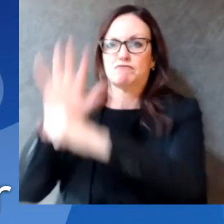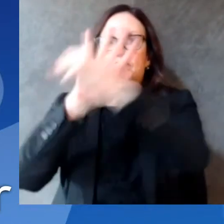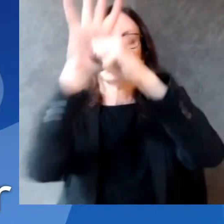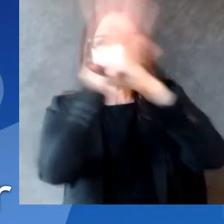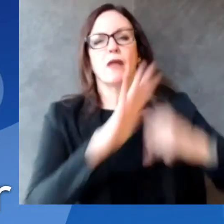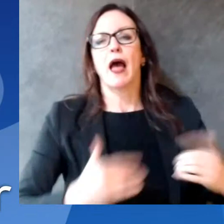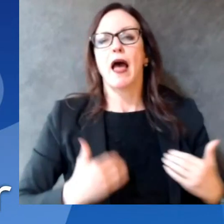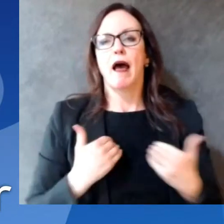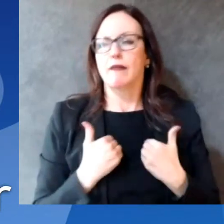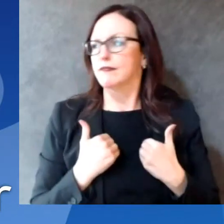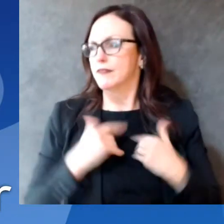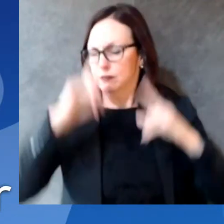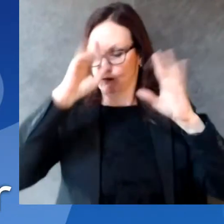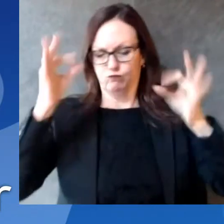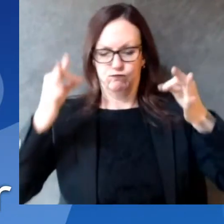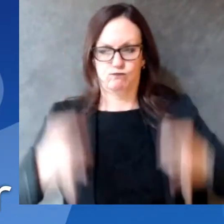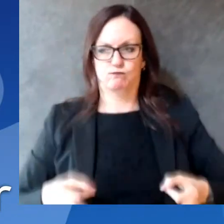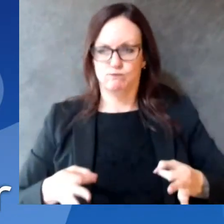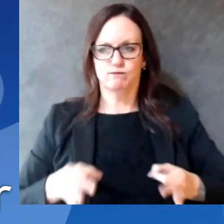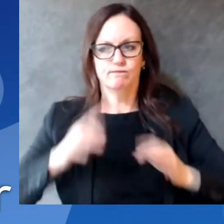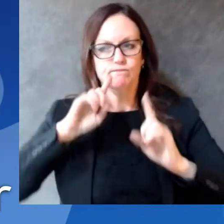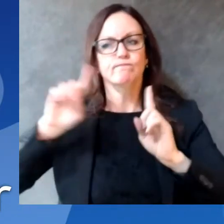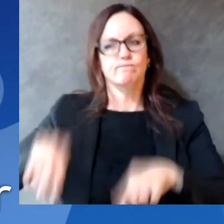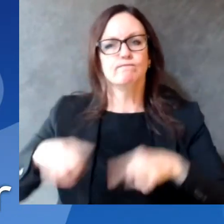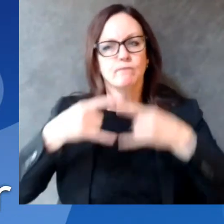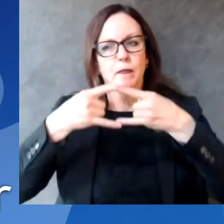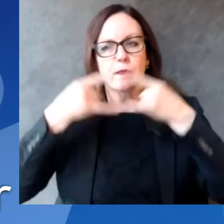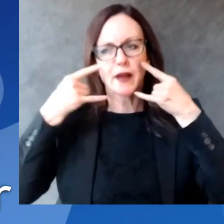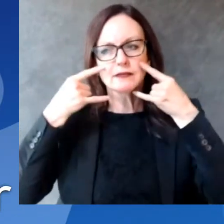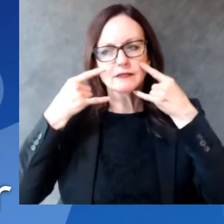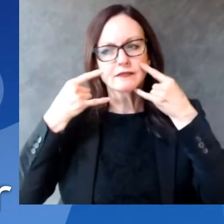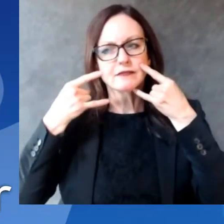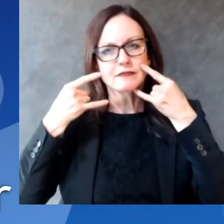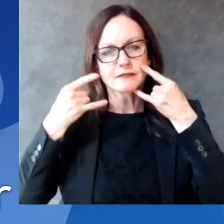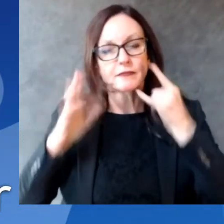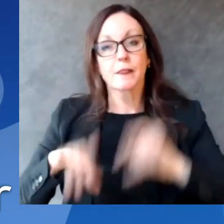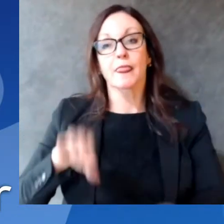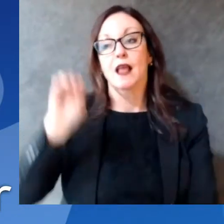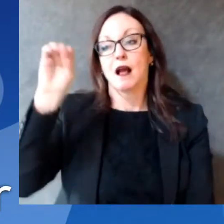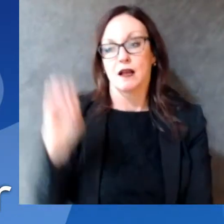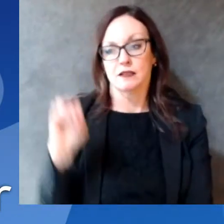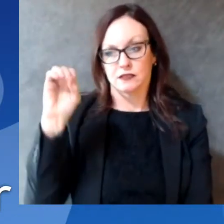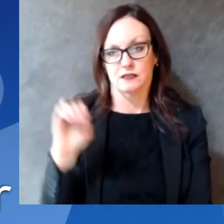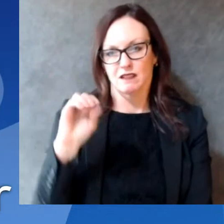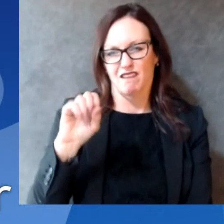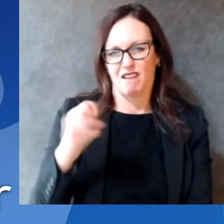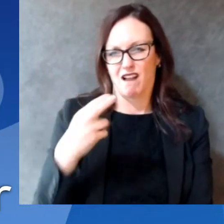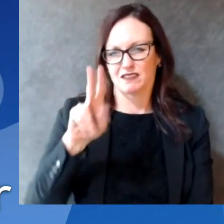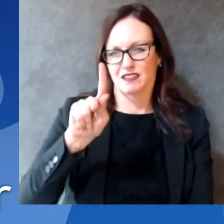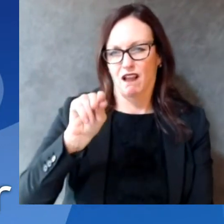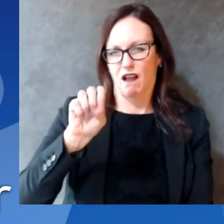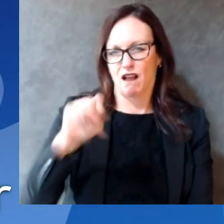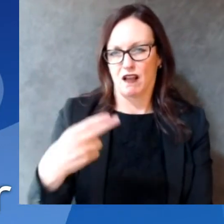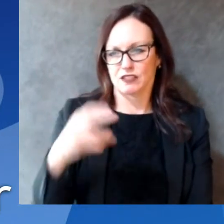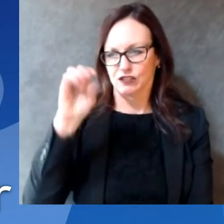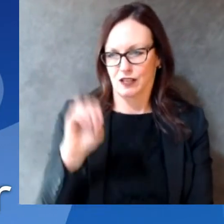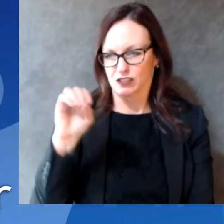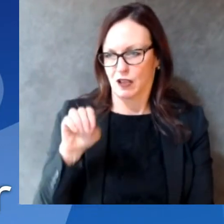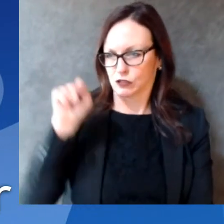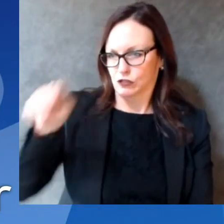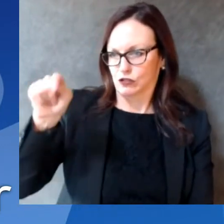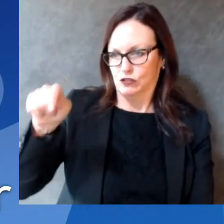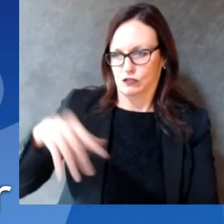that are fully vaccinated like they're fully vaccinated will encourage more people to actually get fully